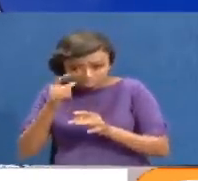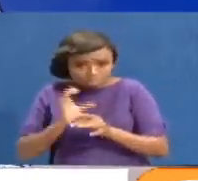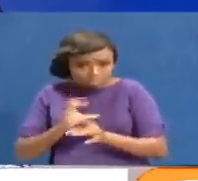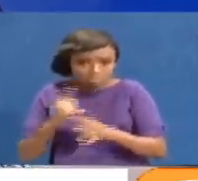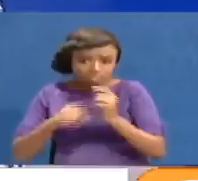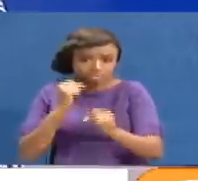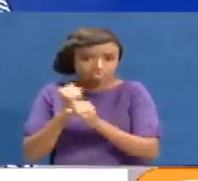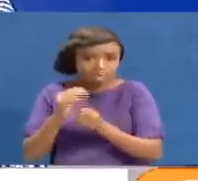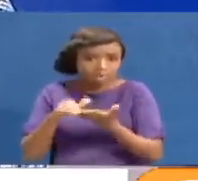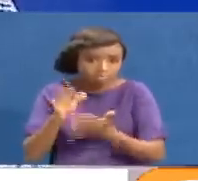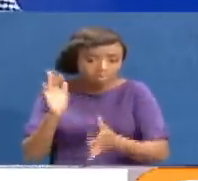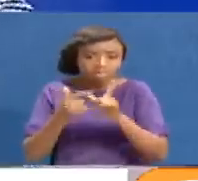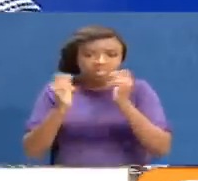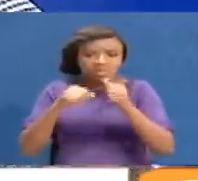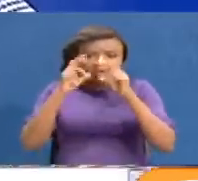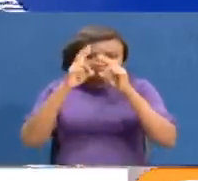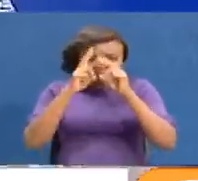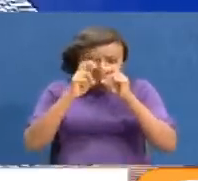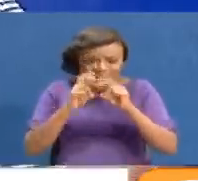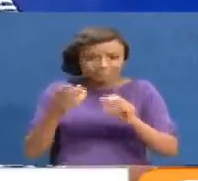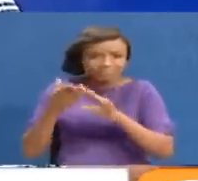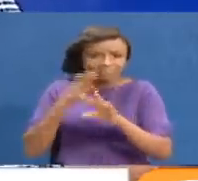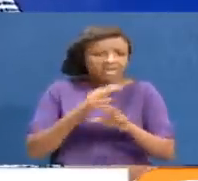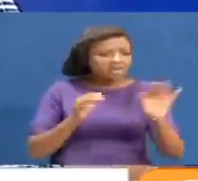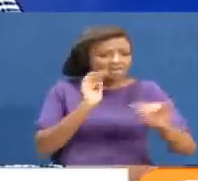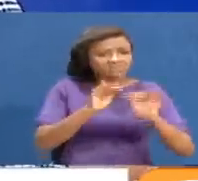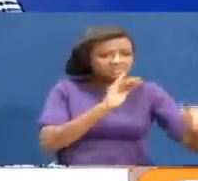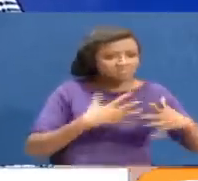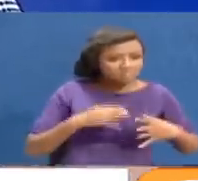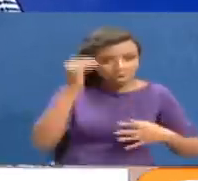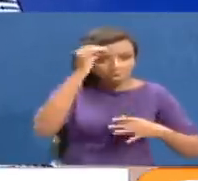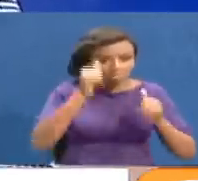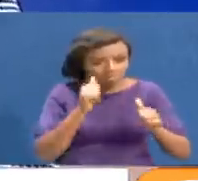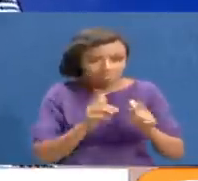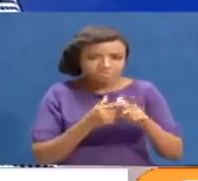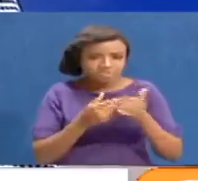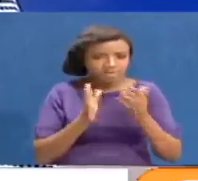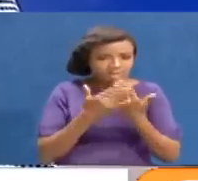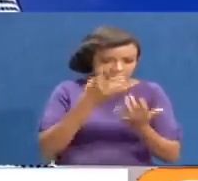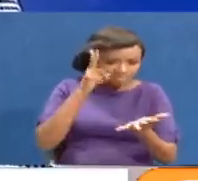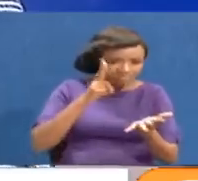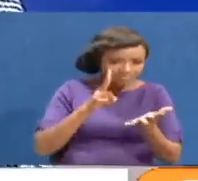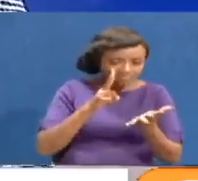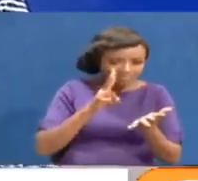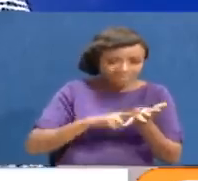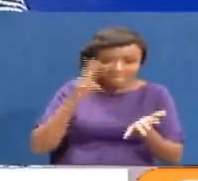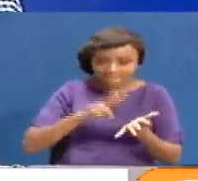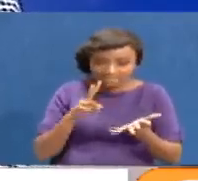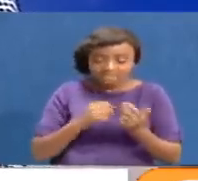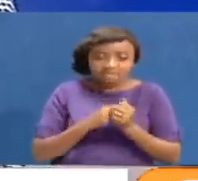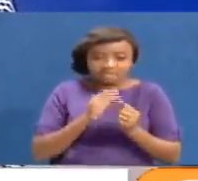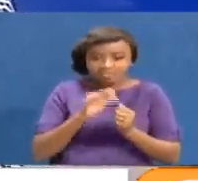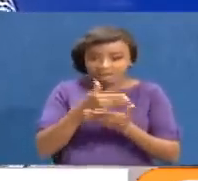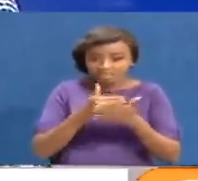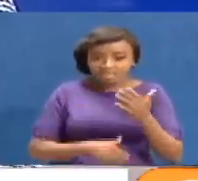the steering committee to go back to the people and have them validate the report to ensure that